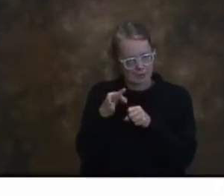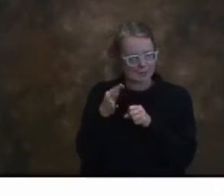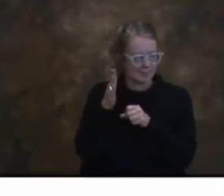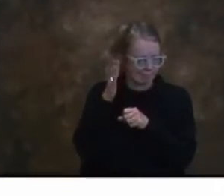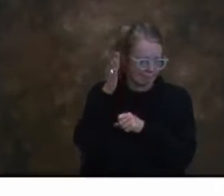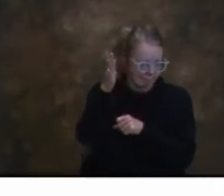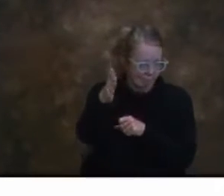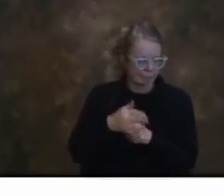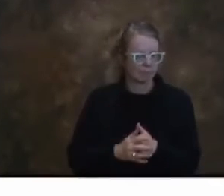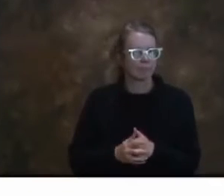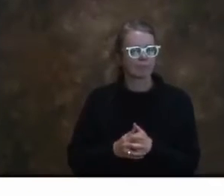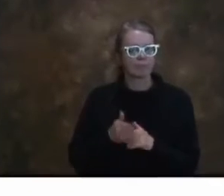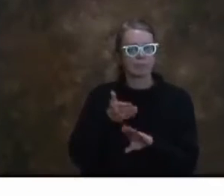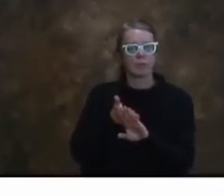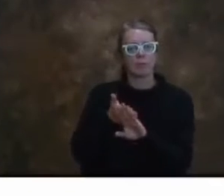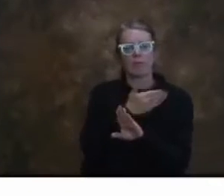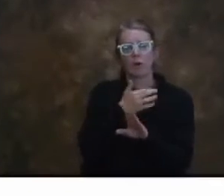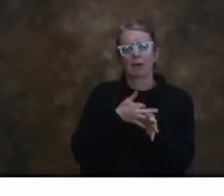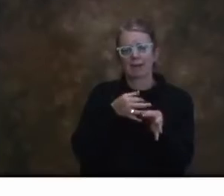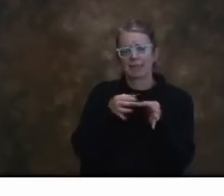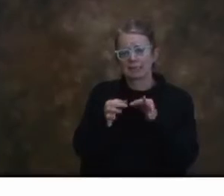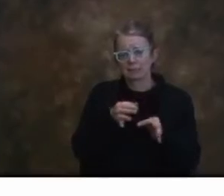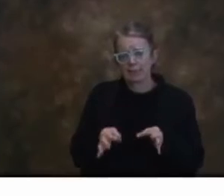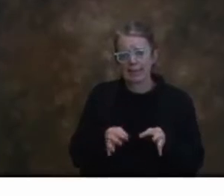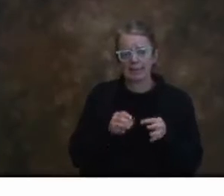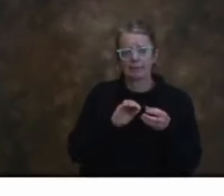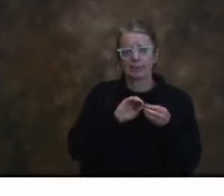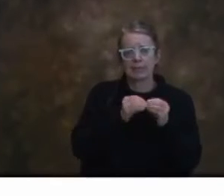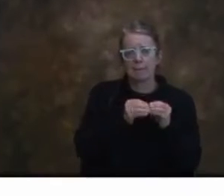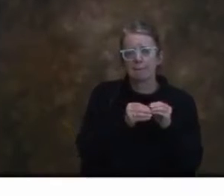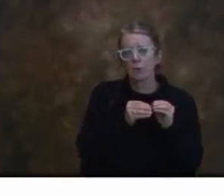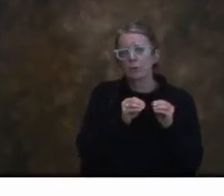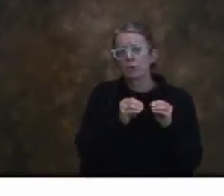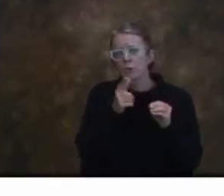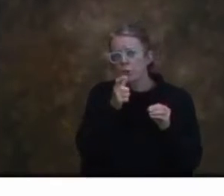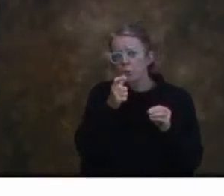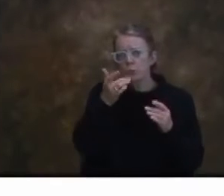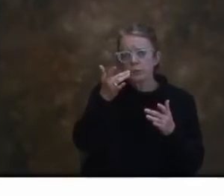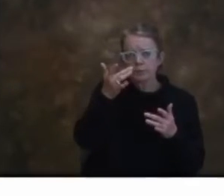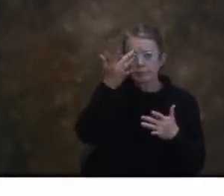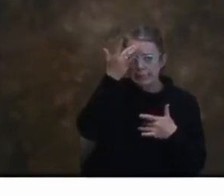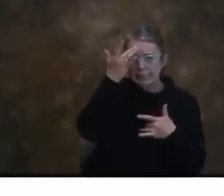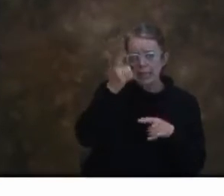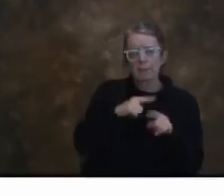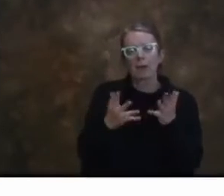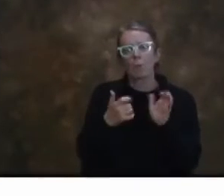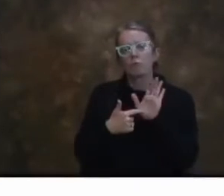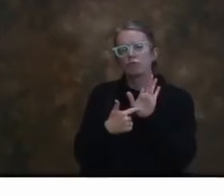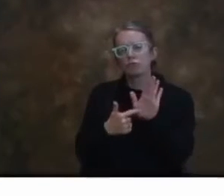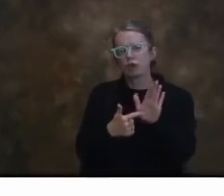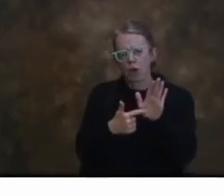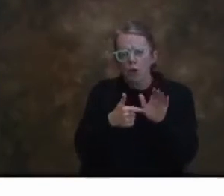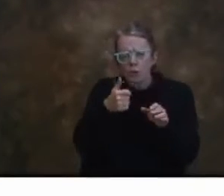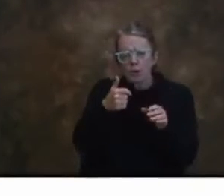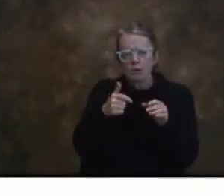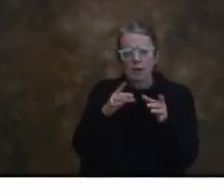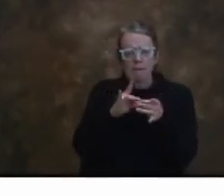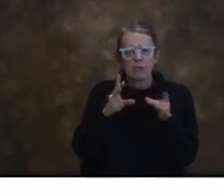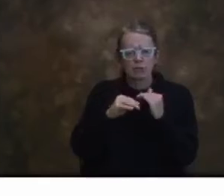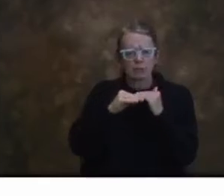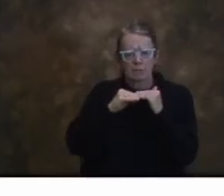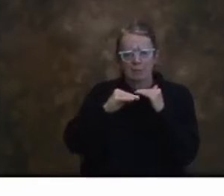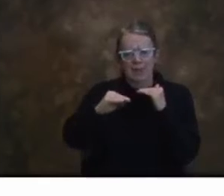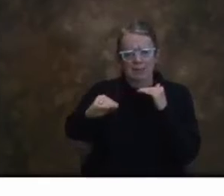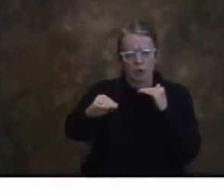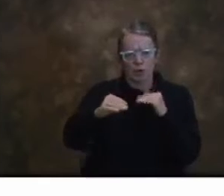Before I talk about the case distribution that we usually go over, I wanted to point out that leveling off or that plateauing I mentioned before, the